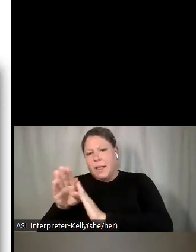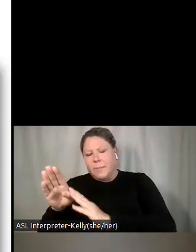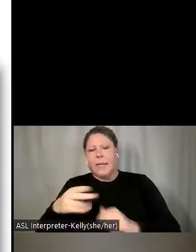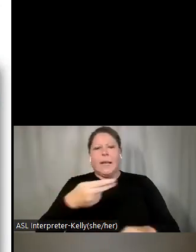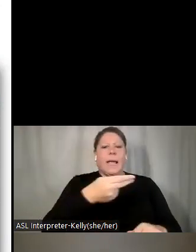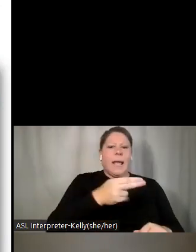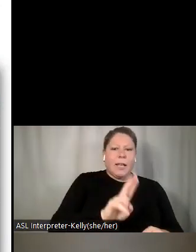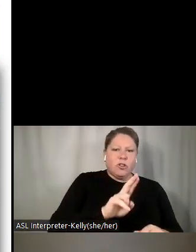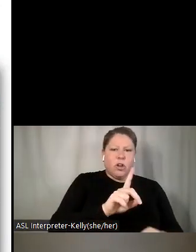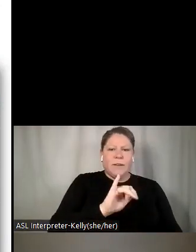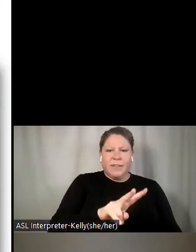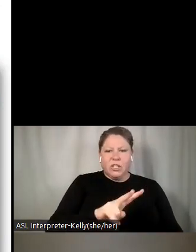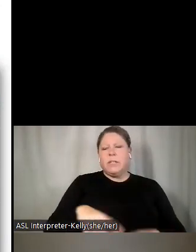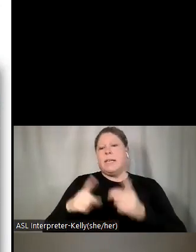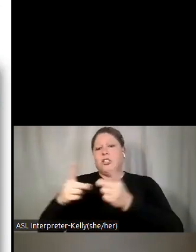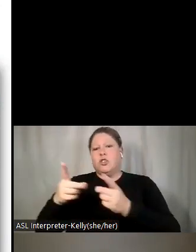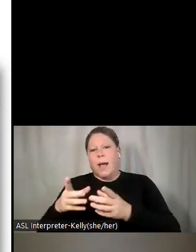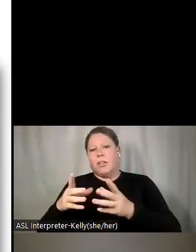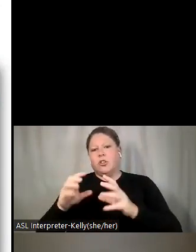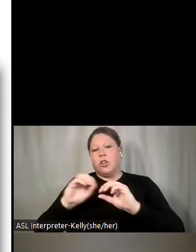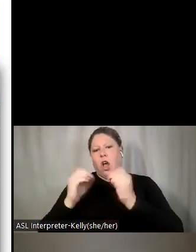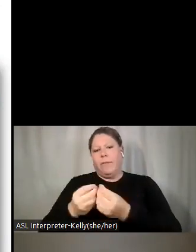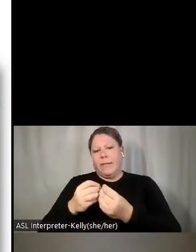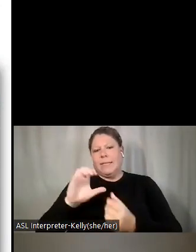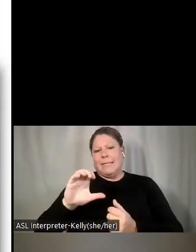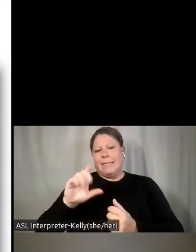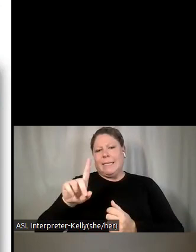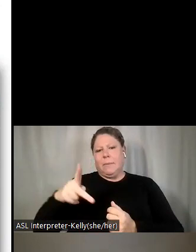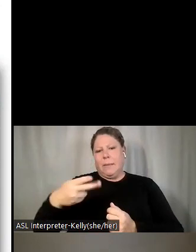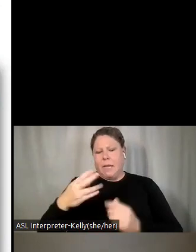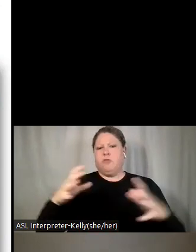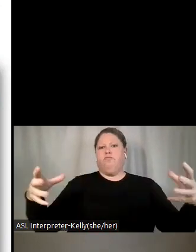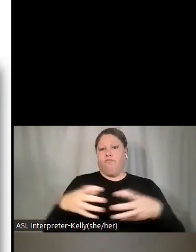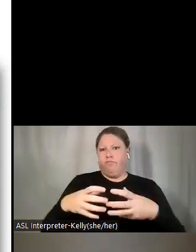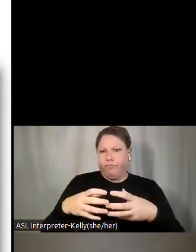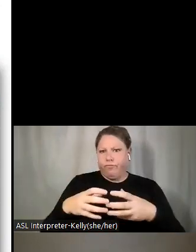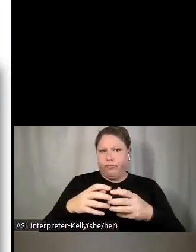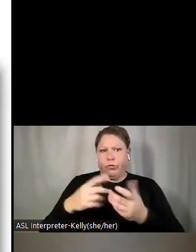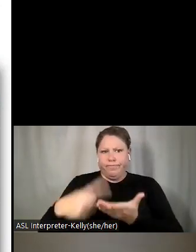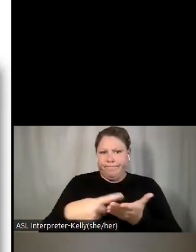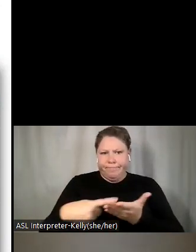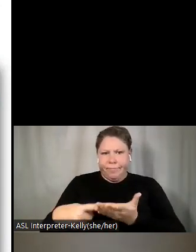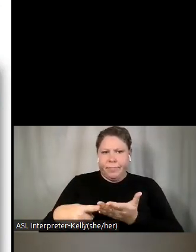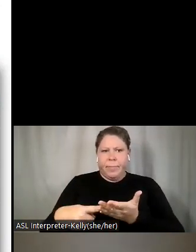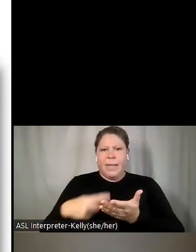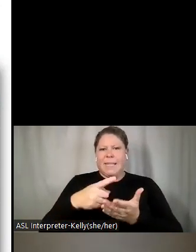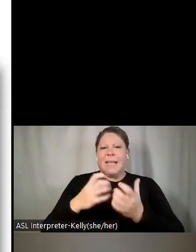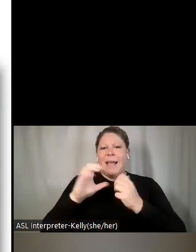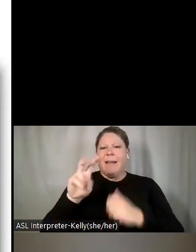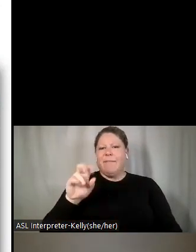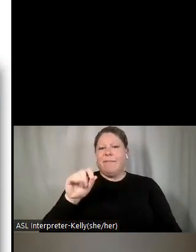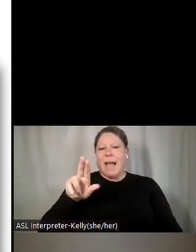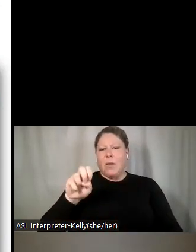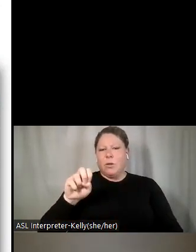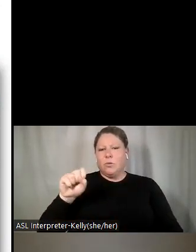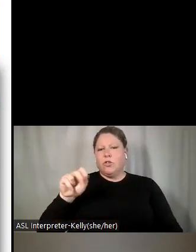and the Director's Office within CDPH. The target for this vertical value stream improvement work is to develop the public